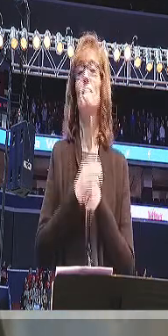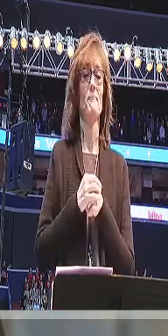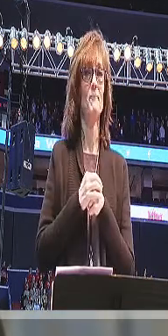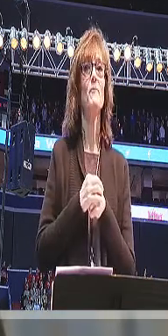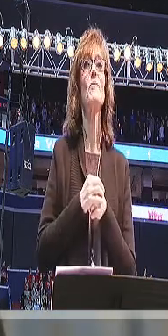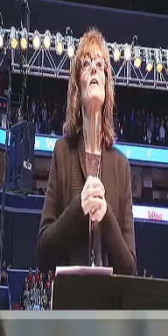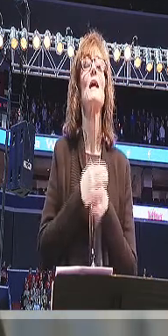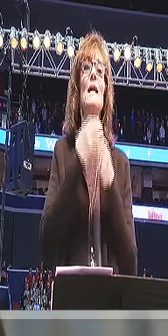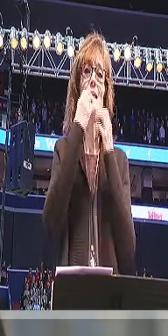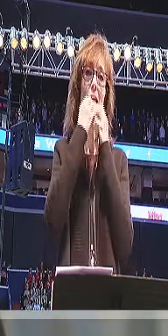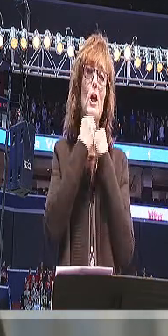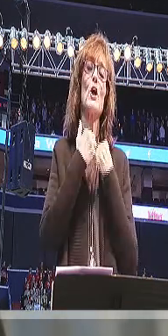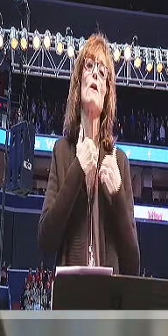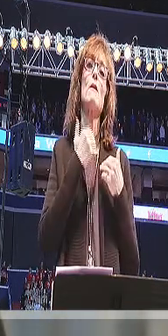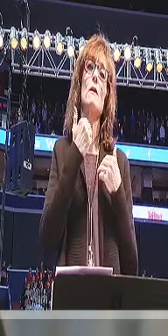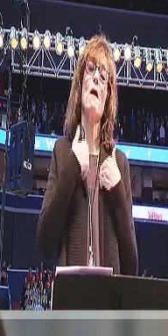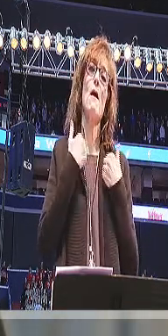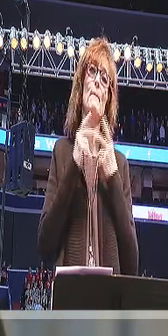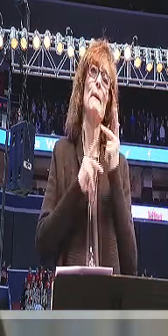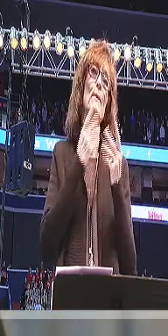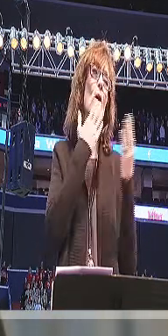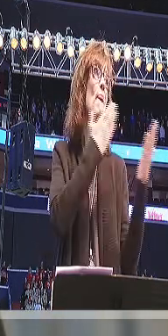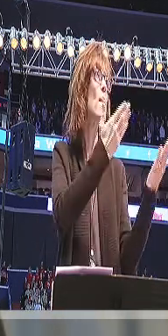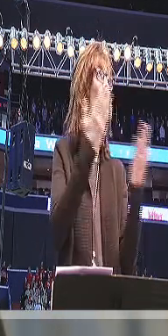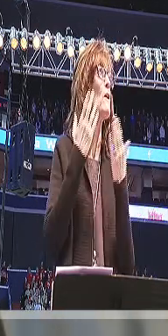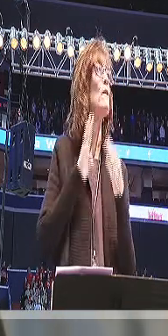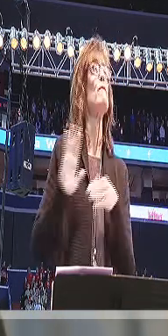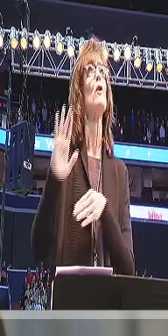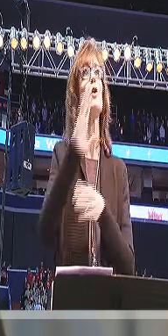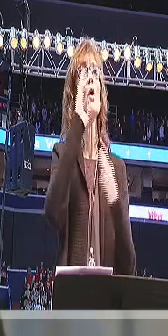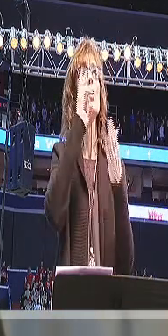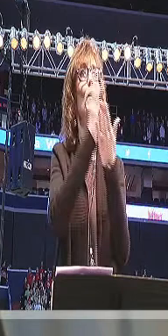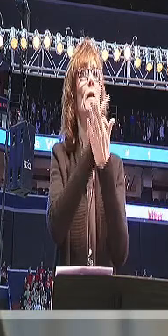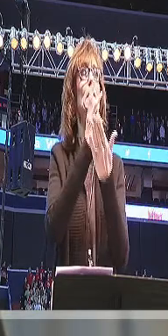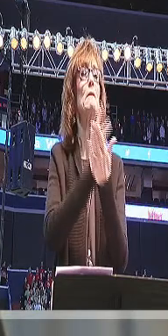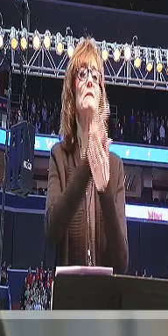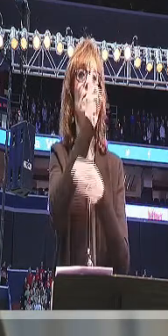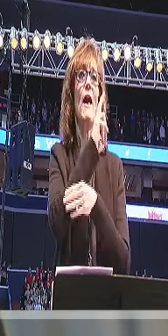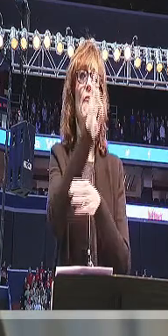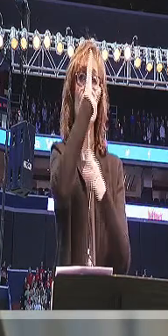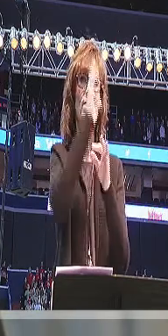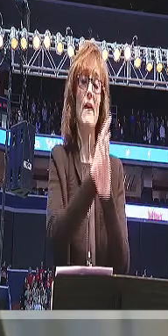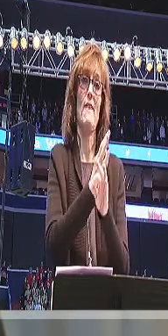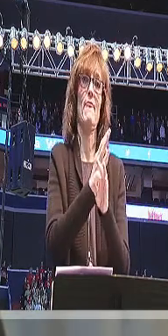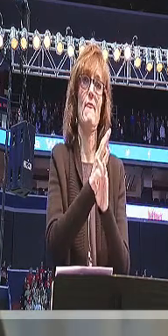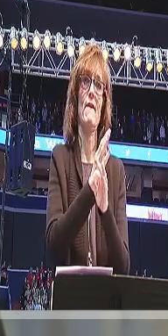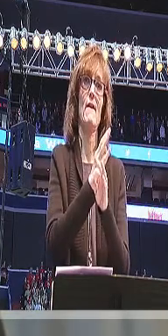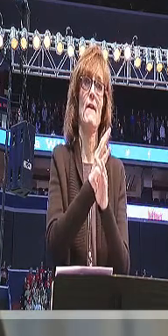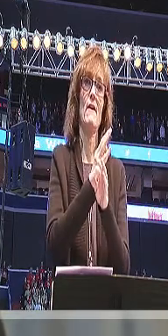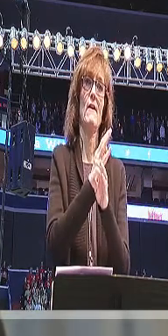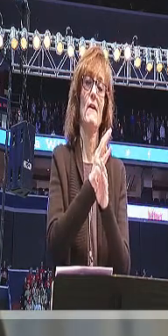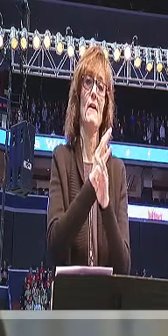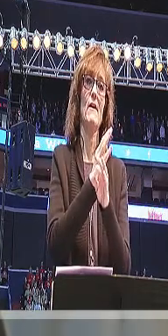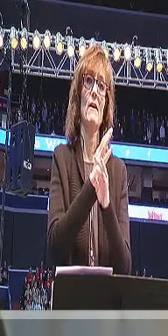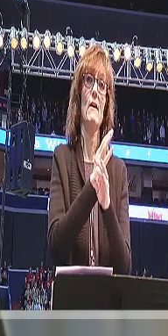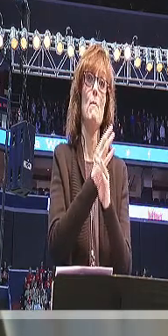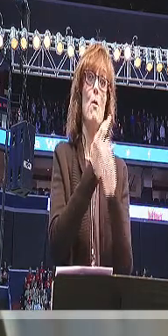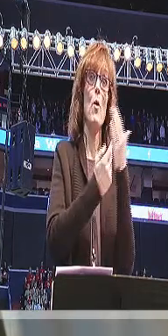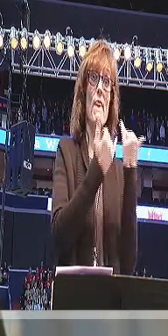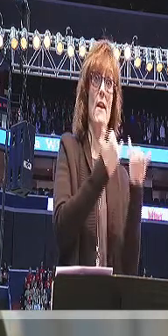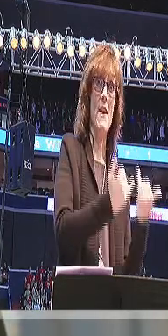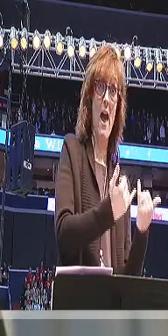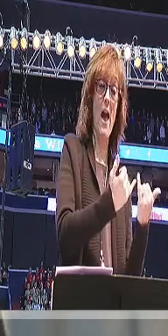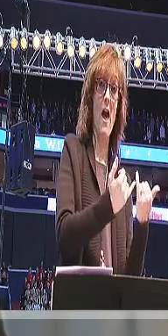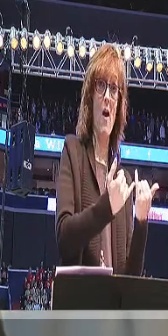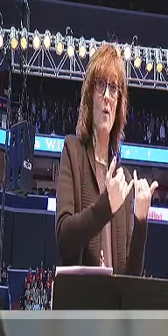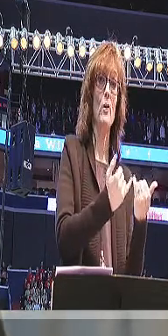Dear young people, thank you for the witness of your Catholic faith, both now at Holy Mass,